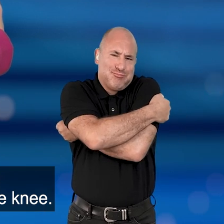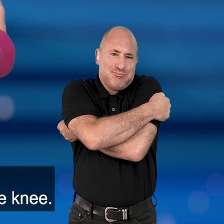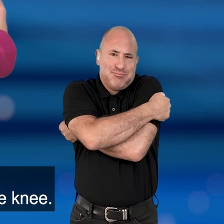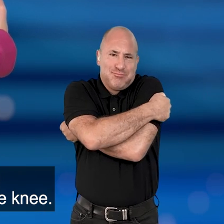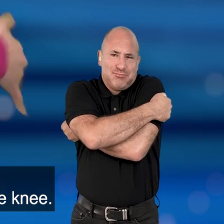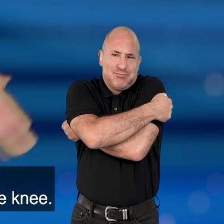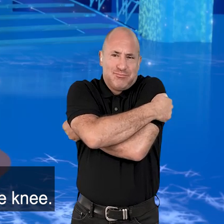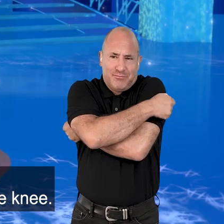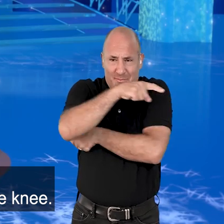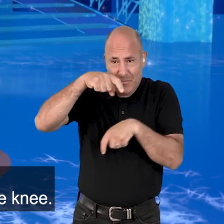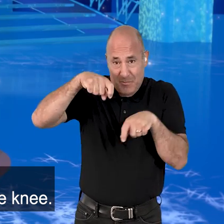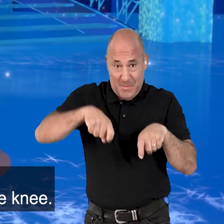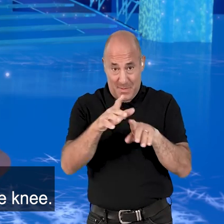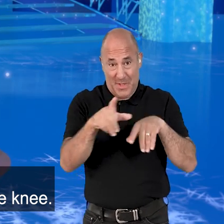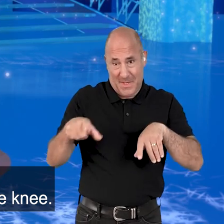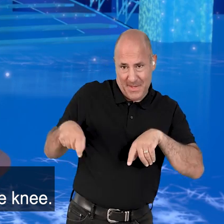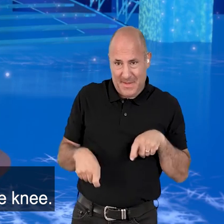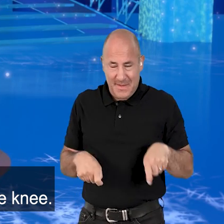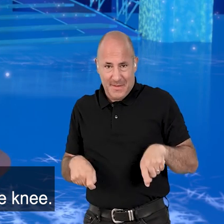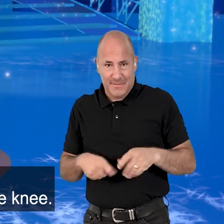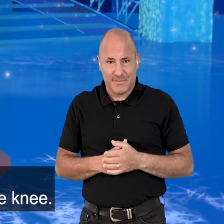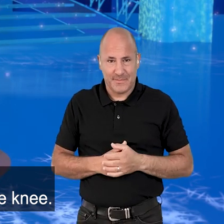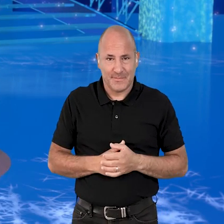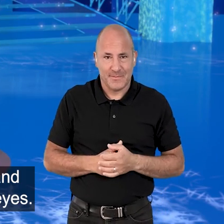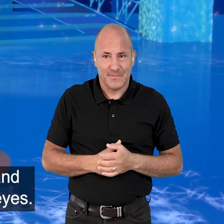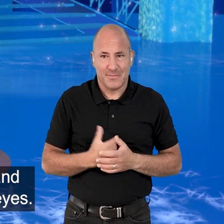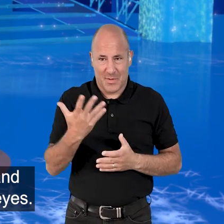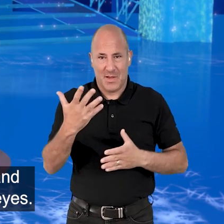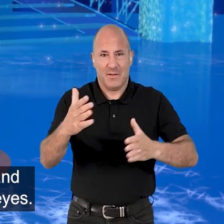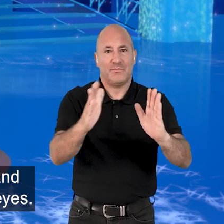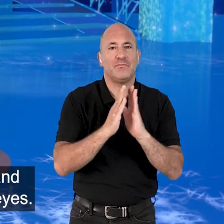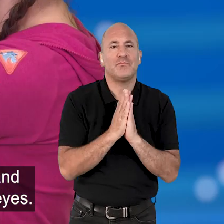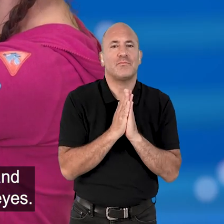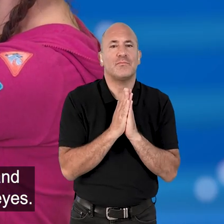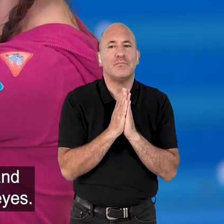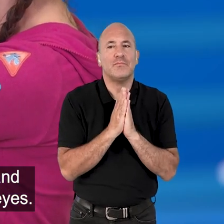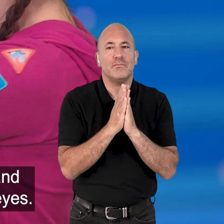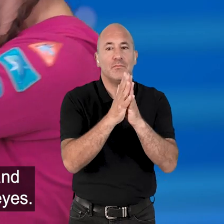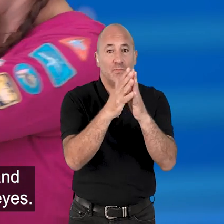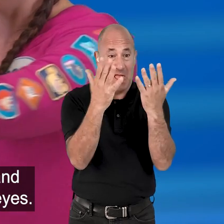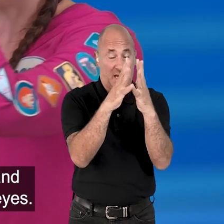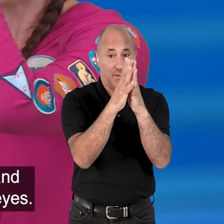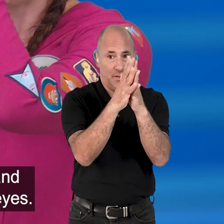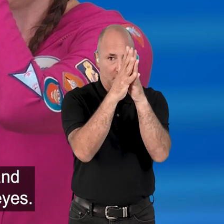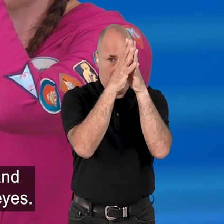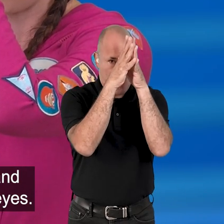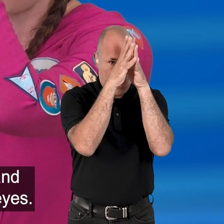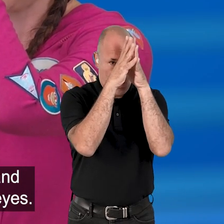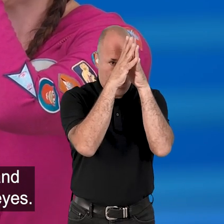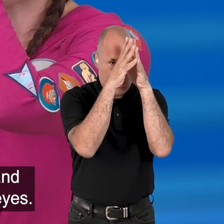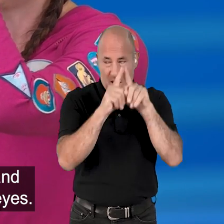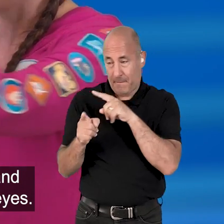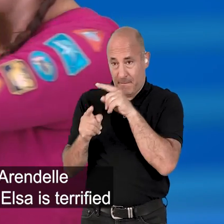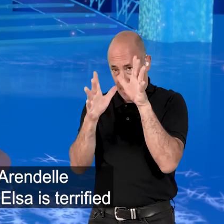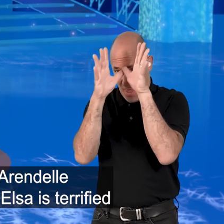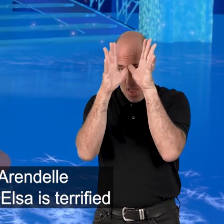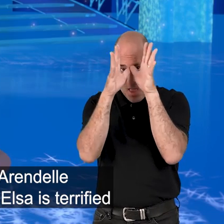yourself. Coming down onto one knee, join your hands together and bring them in between your